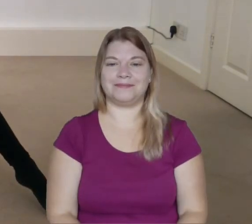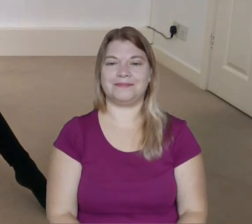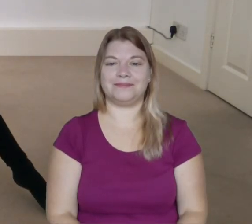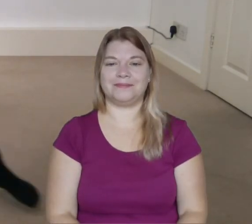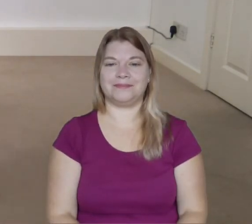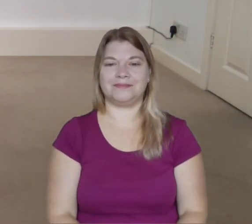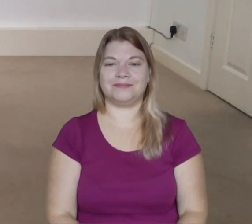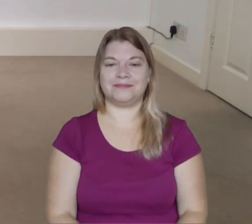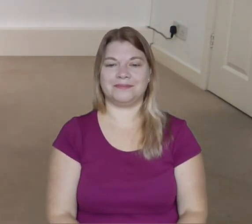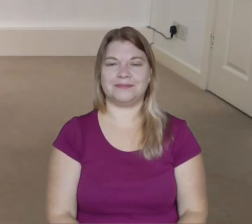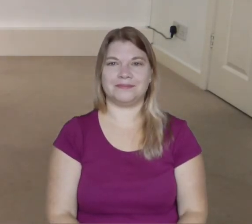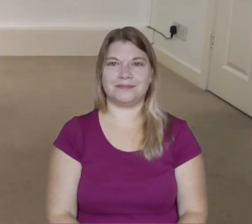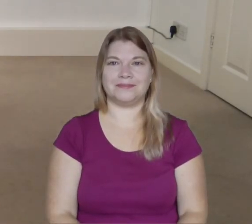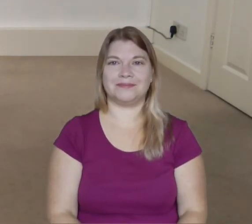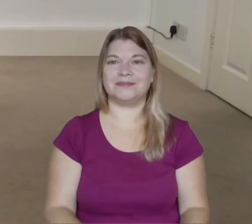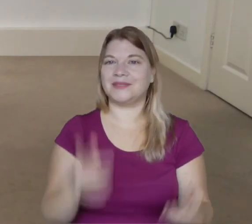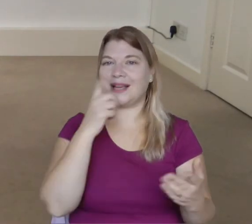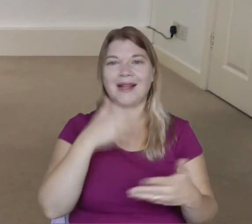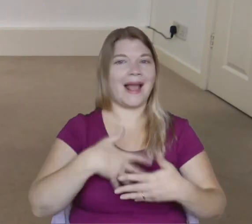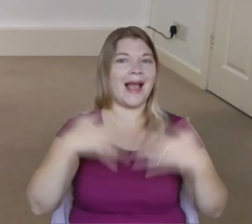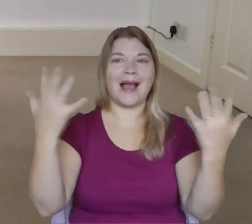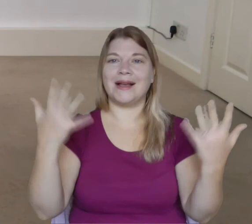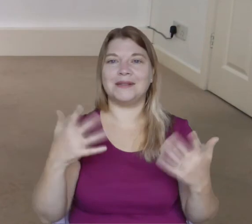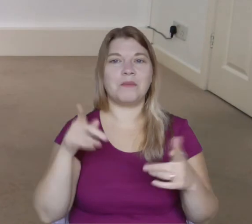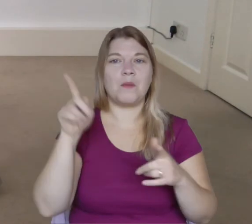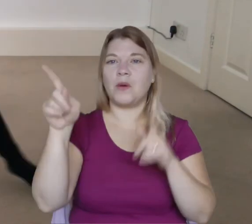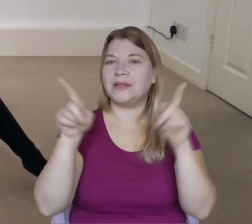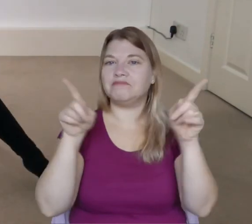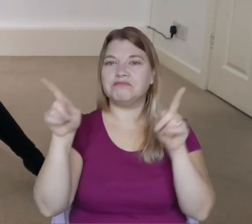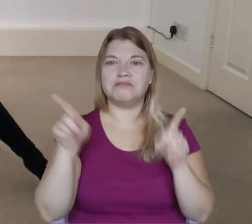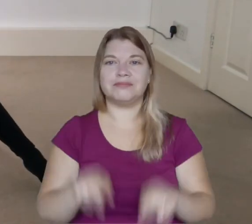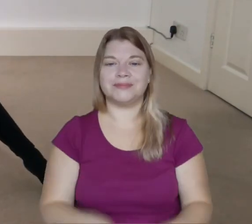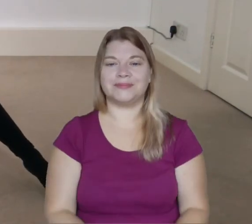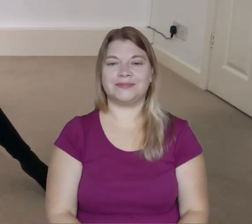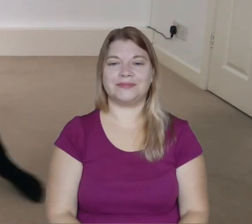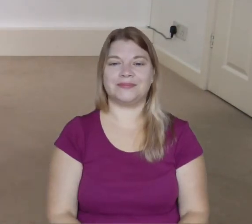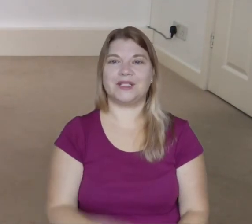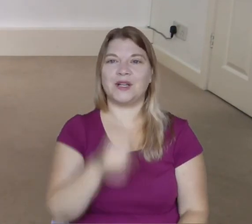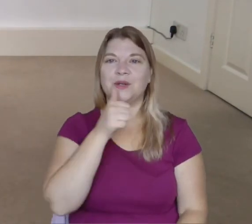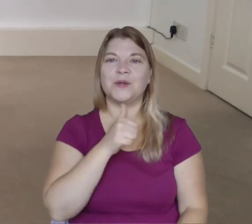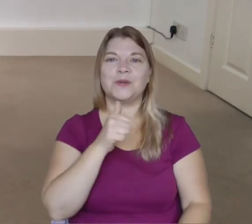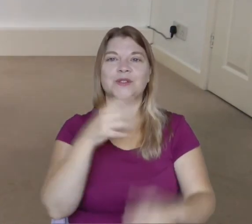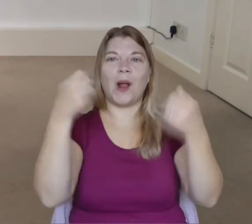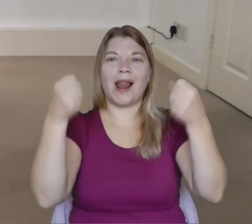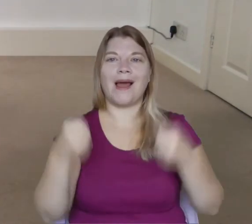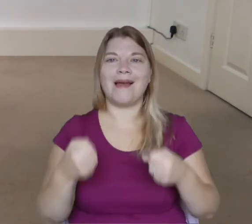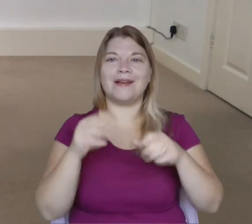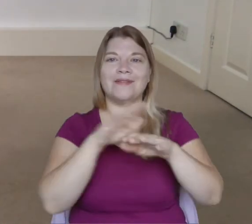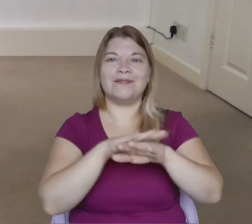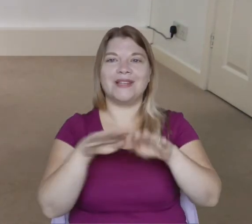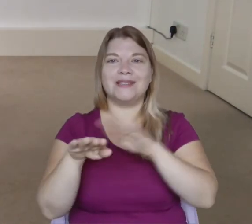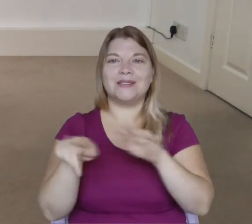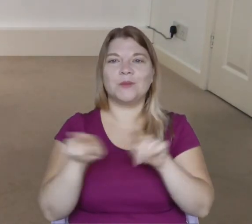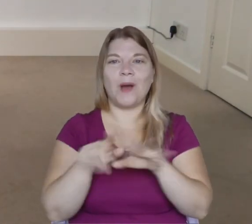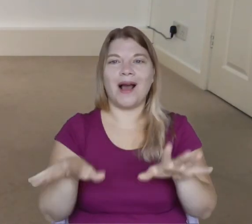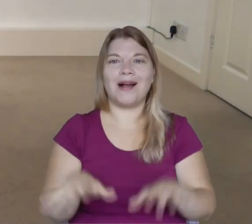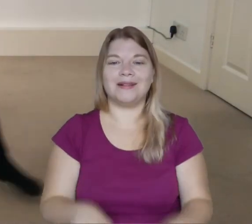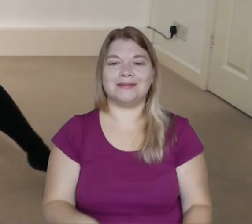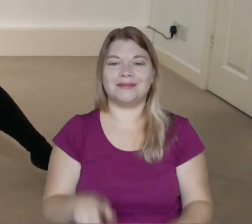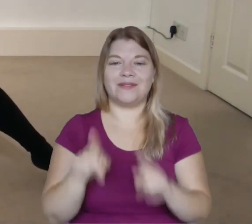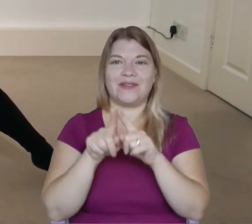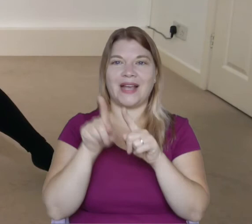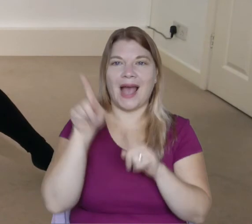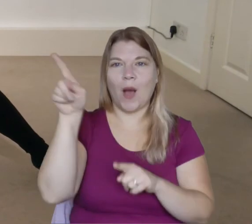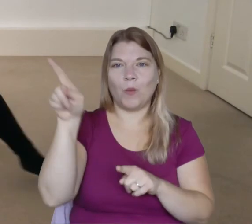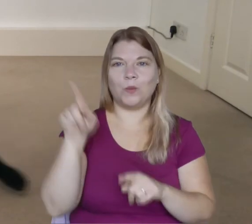Points and points. You can point in any direction, and you can use your legs and feet as well. Pointing your